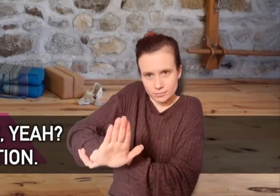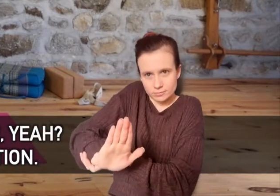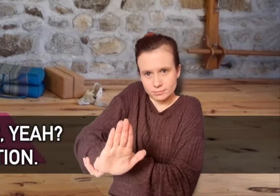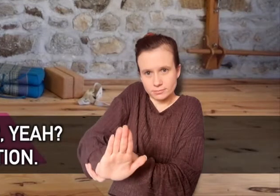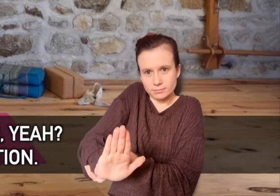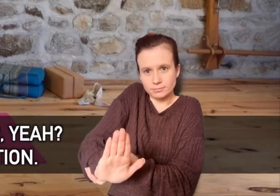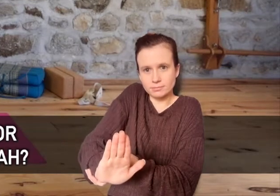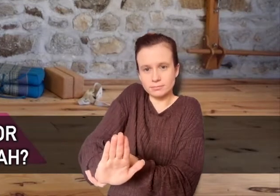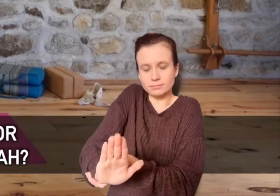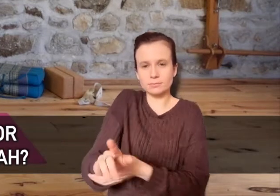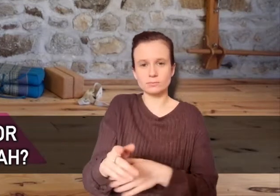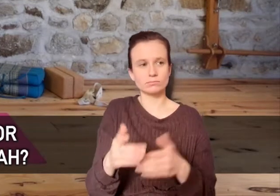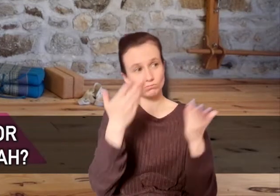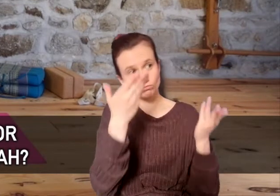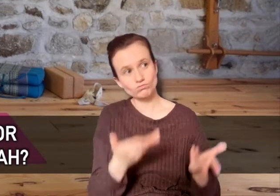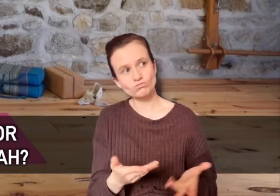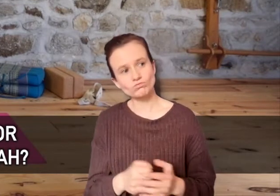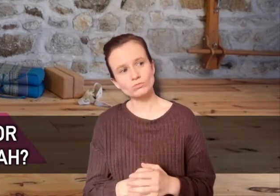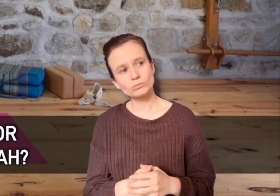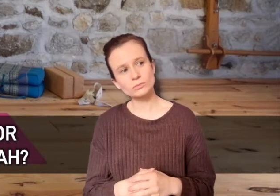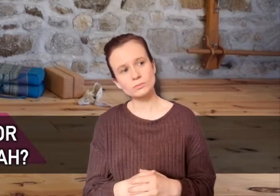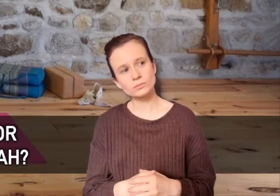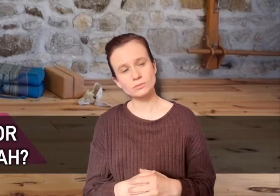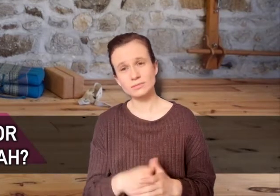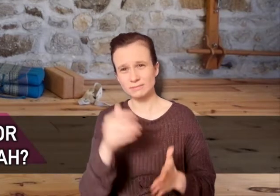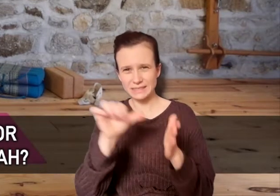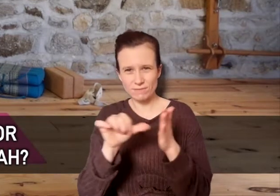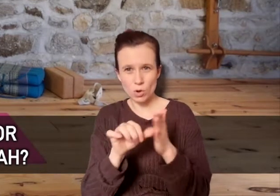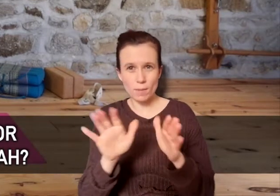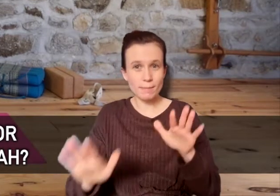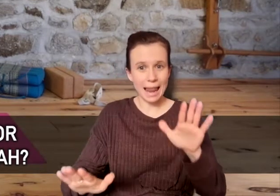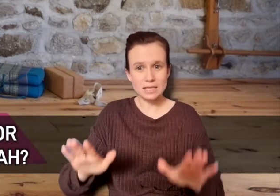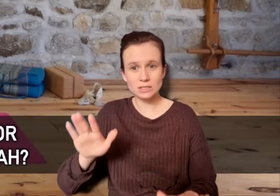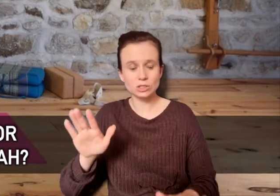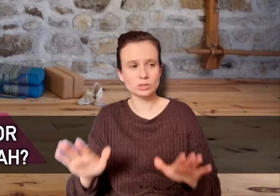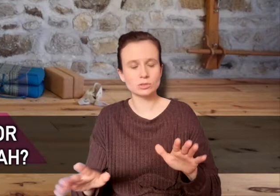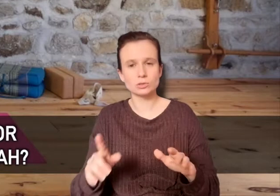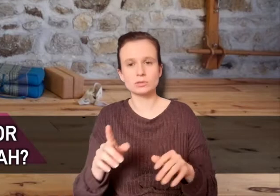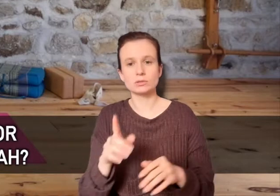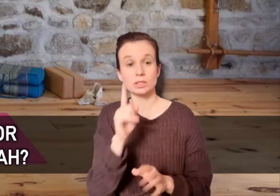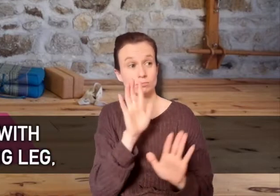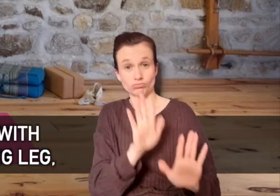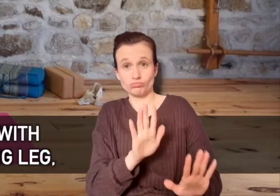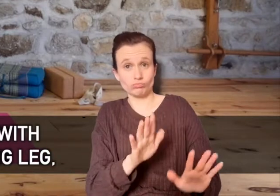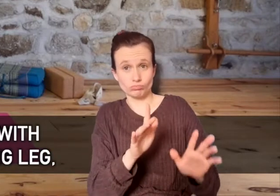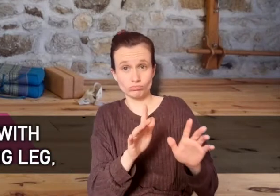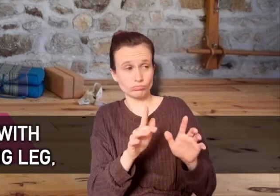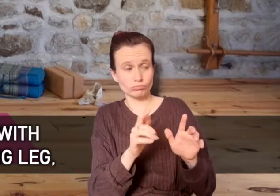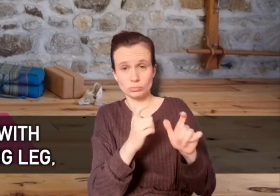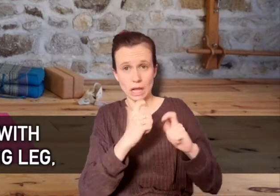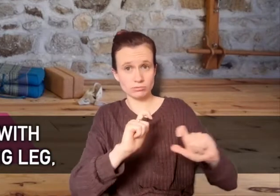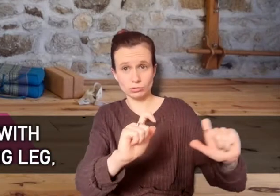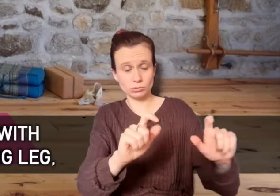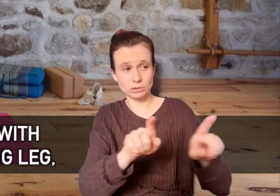this position. If this is difficult for balance or for flexibility, just stay here, yeah? If you're having